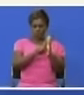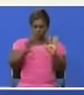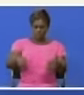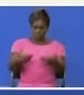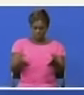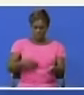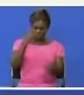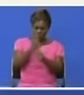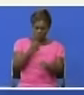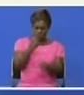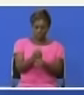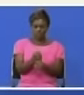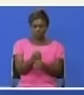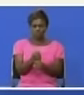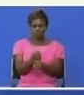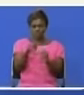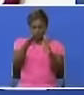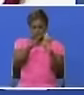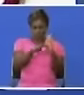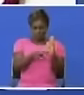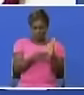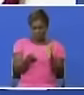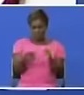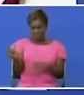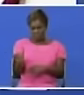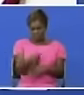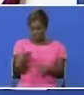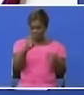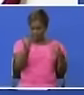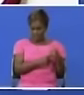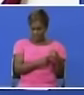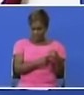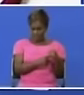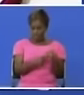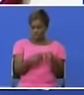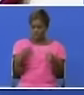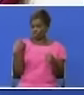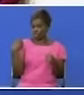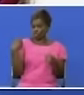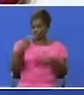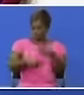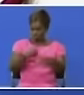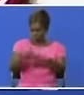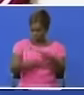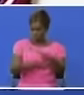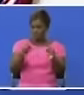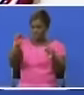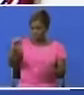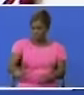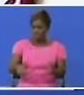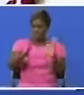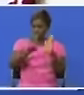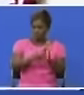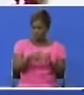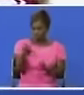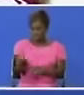and operationalization to the but law. That programming code is still 6 months. It's still in consultation, isn't it? Yes, but that law yeah. has not. That law is